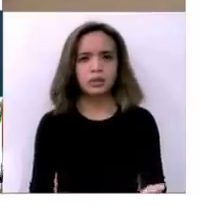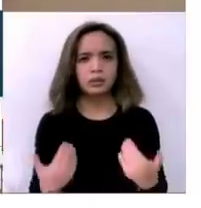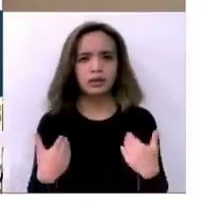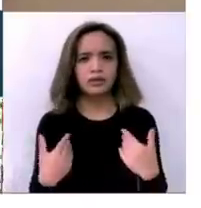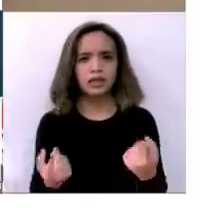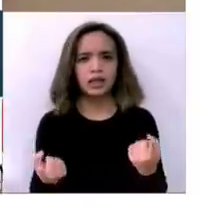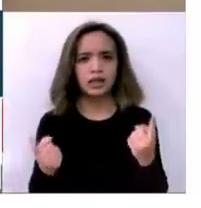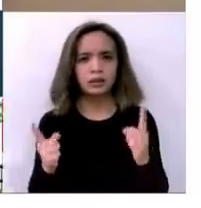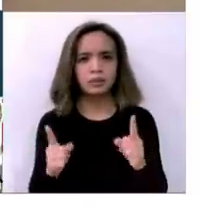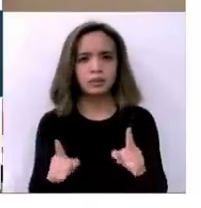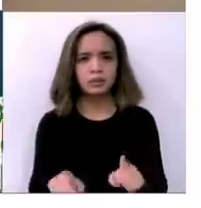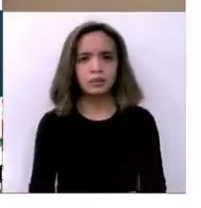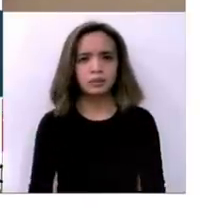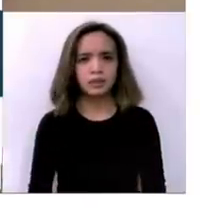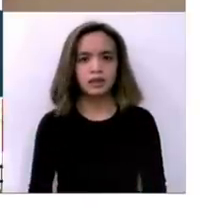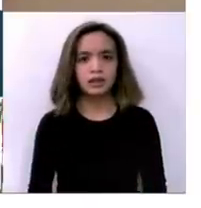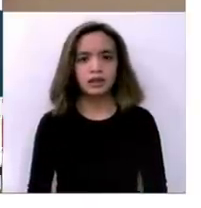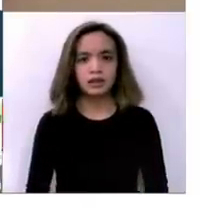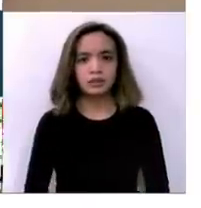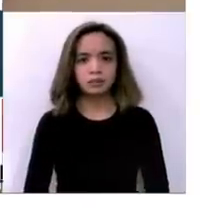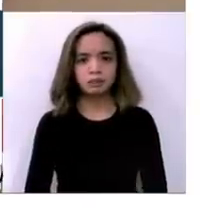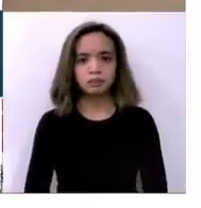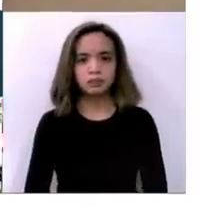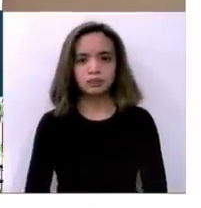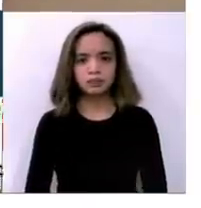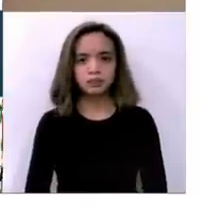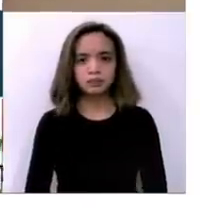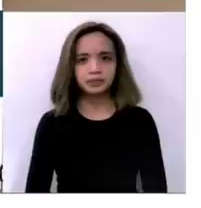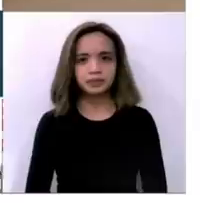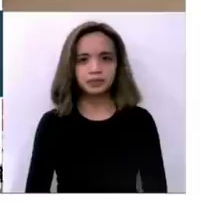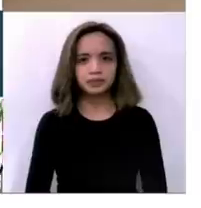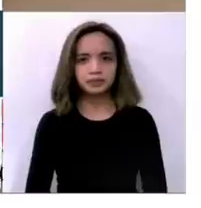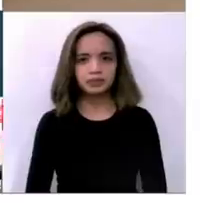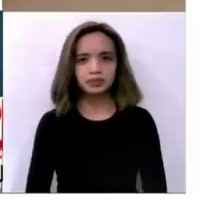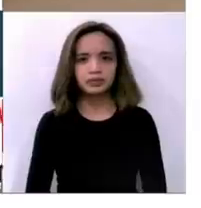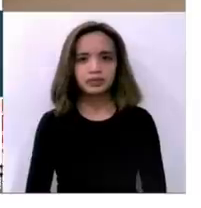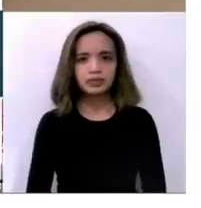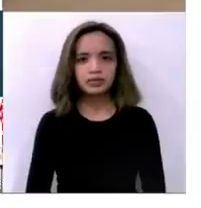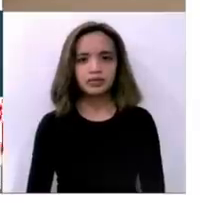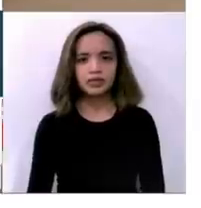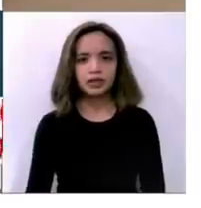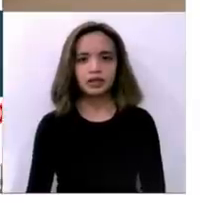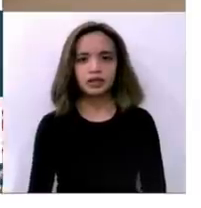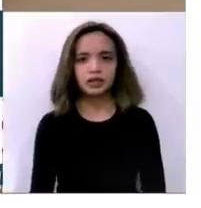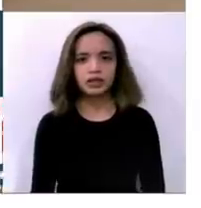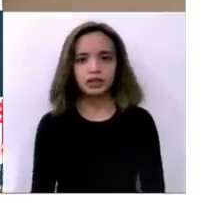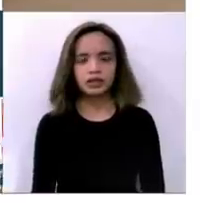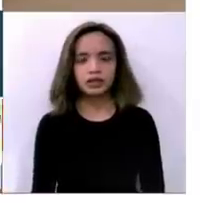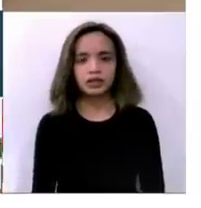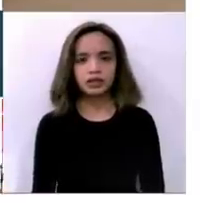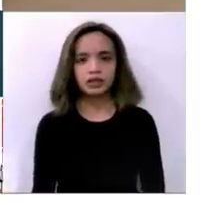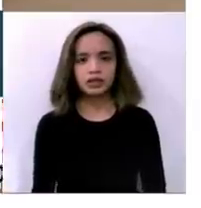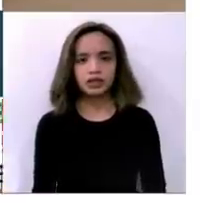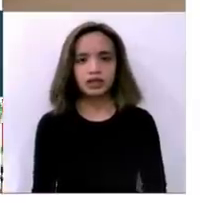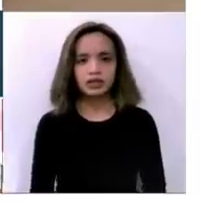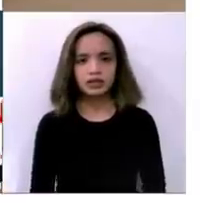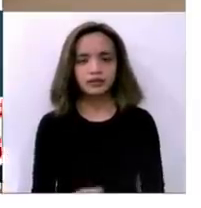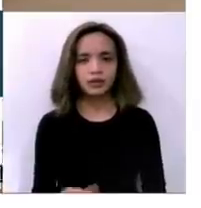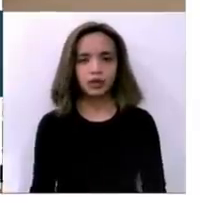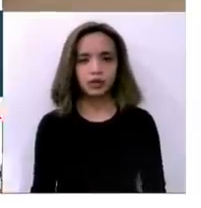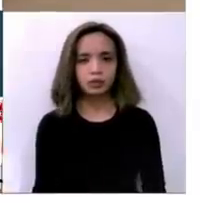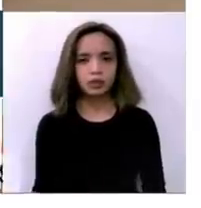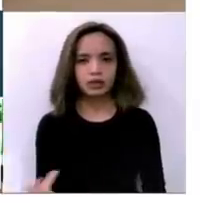But I was also elected last week as the Deputy Speaker for Political